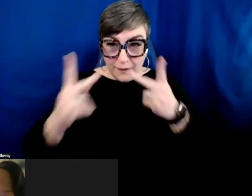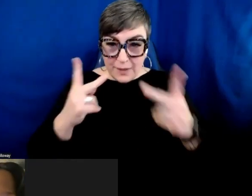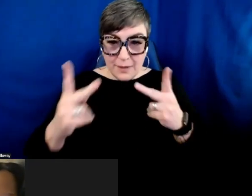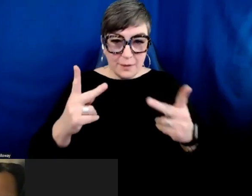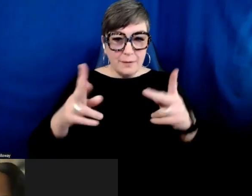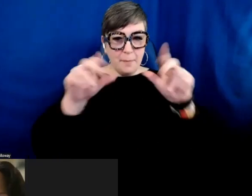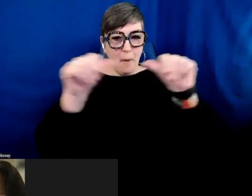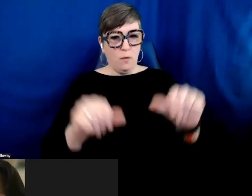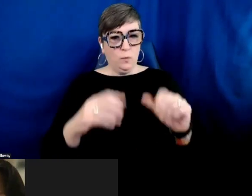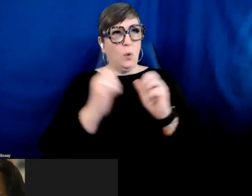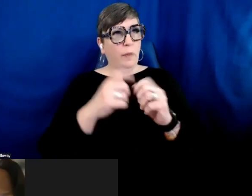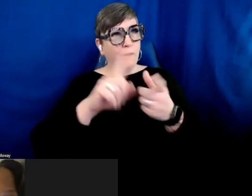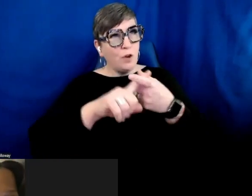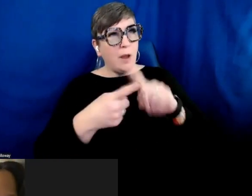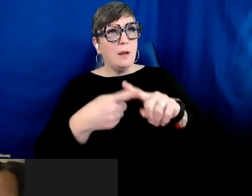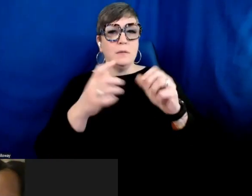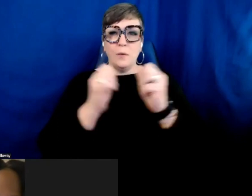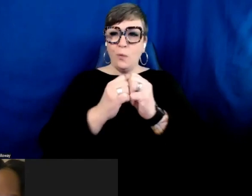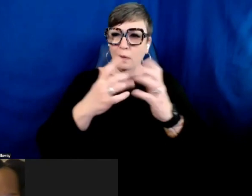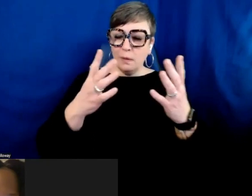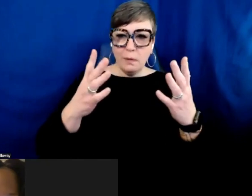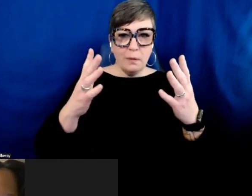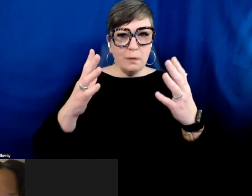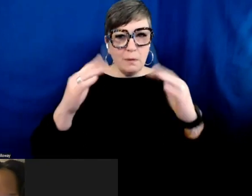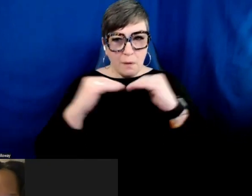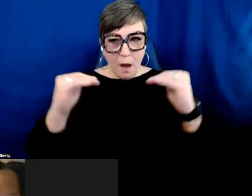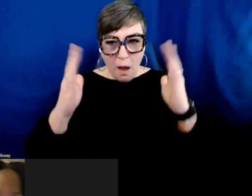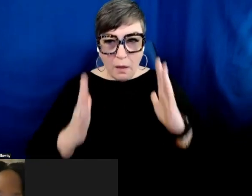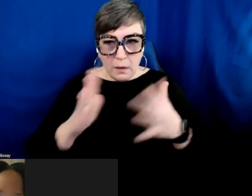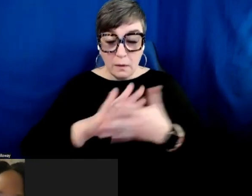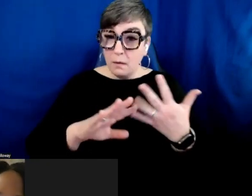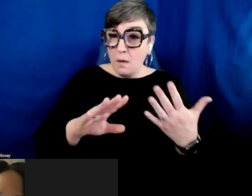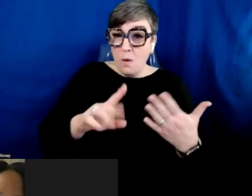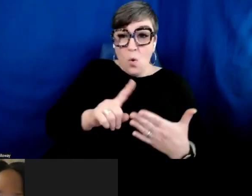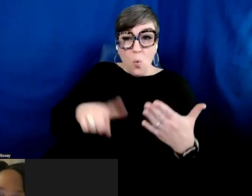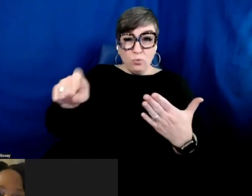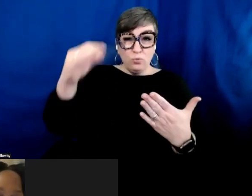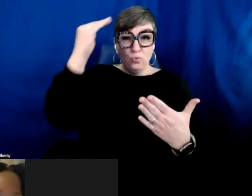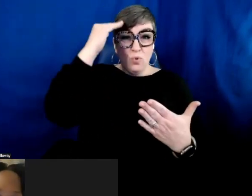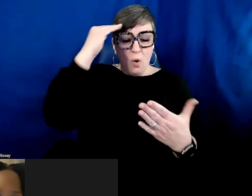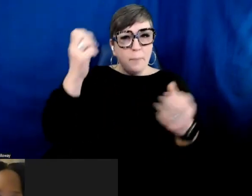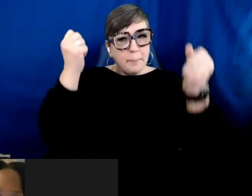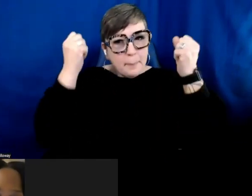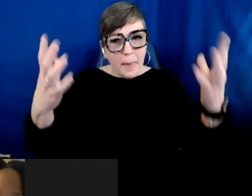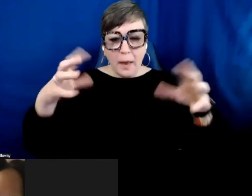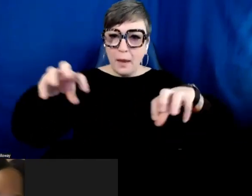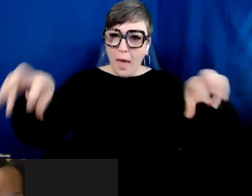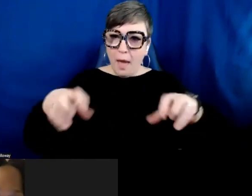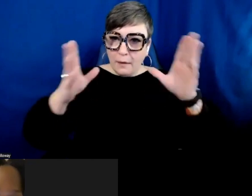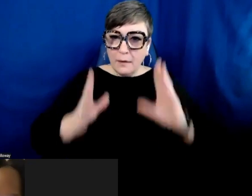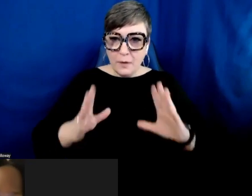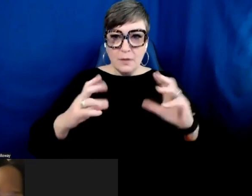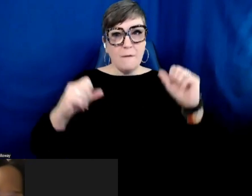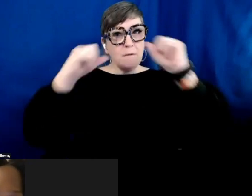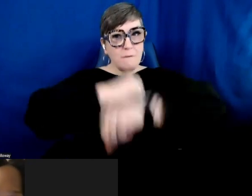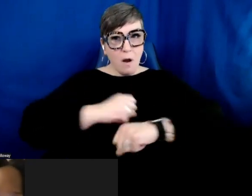what what should be noted is that a lot of a lot of disabled activists fought for that monument but also fought for wheels to be